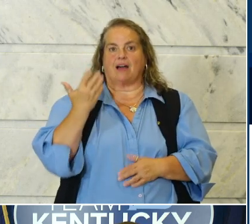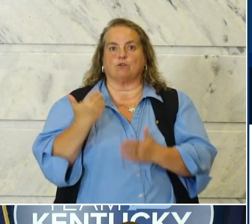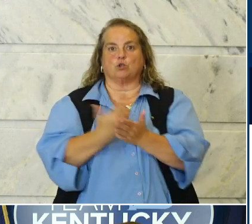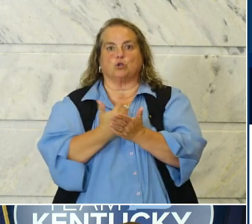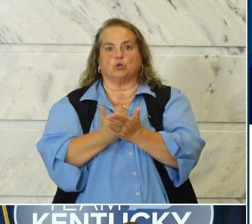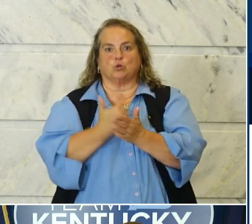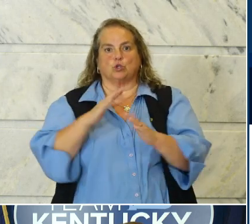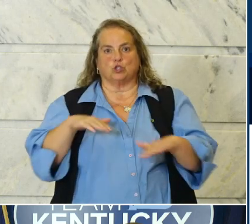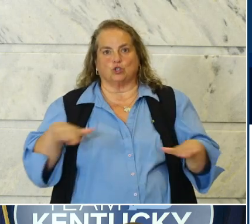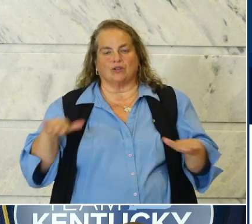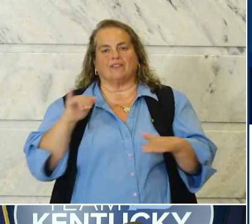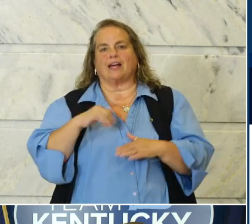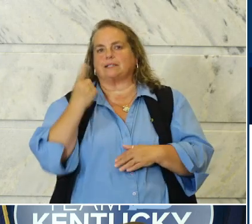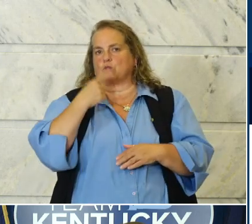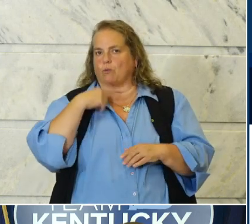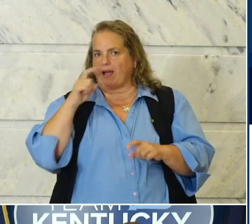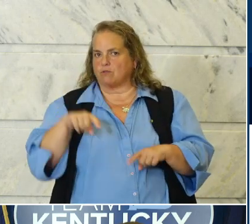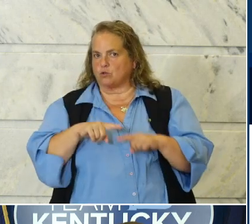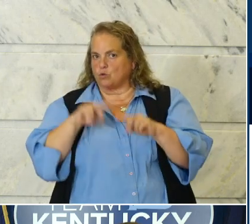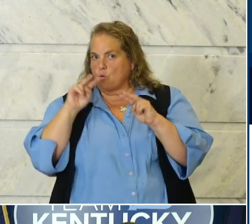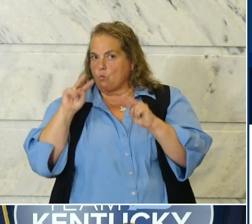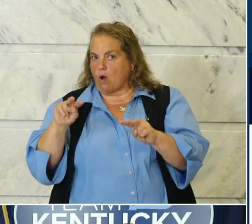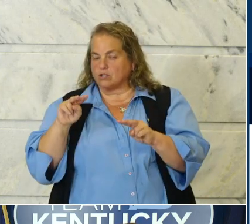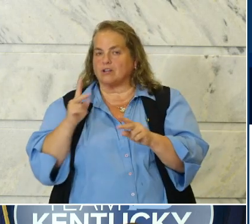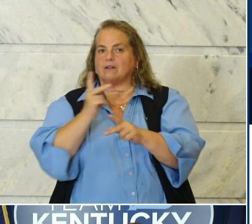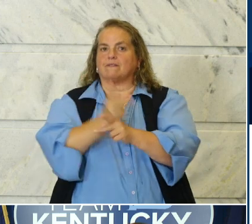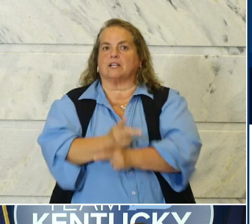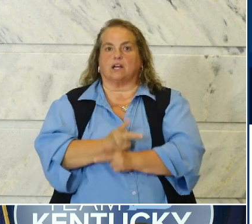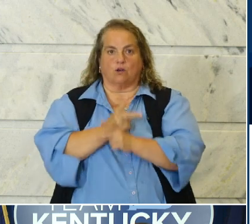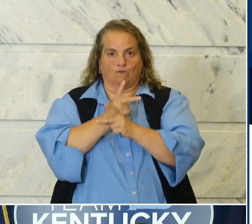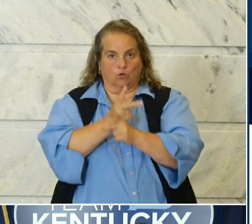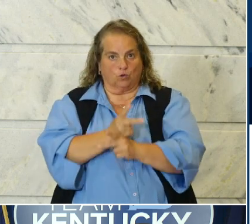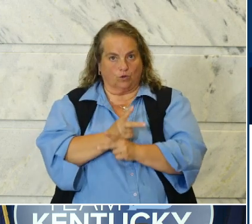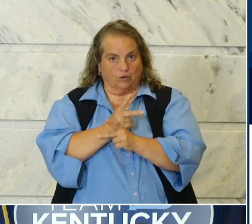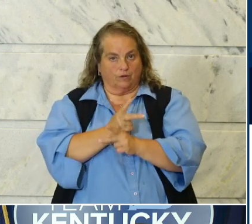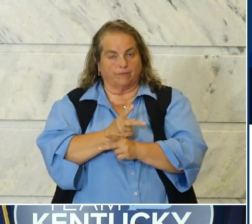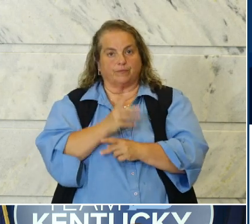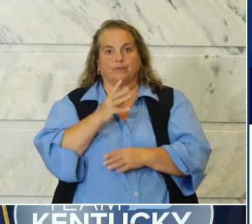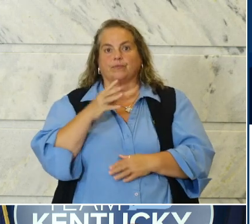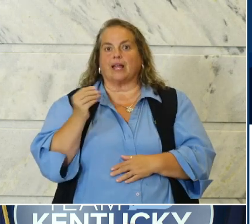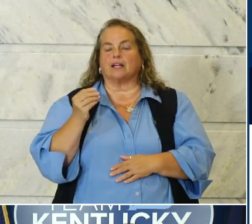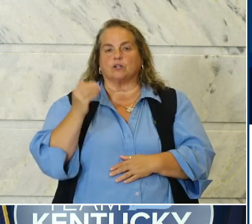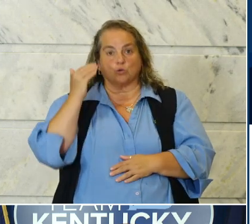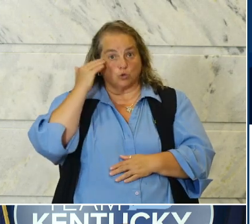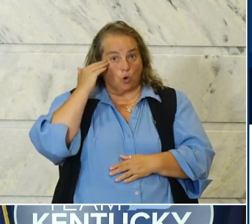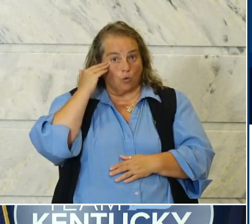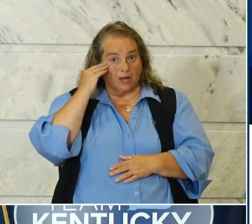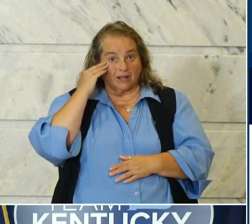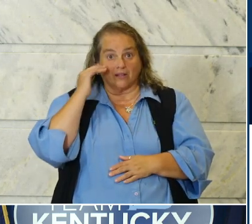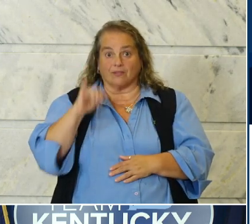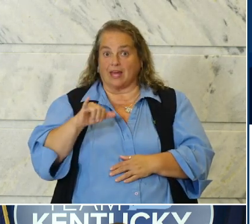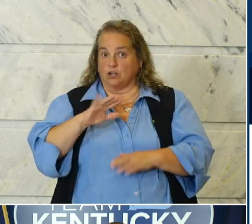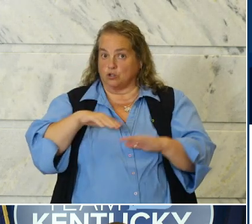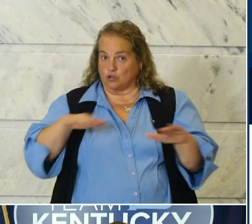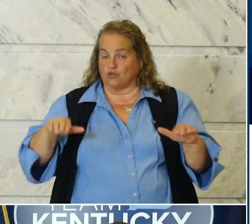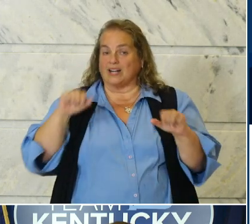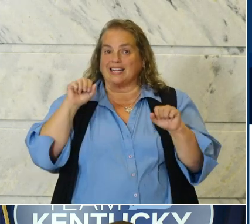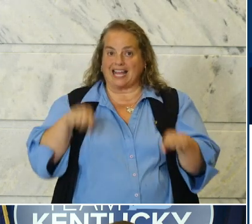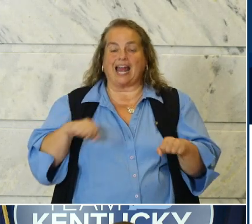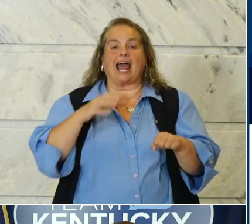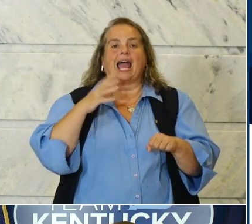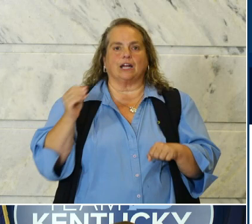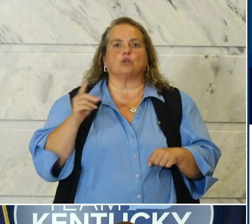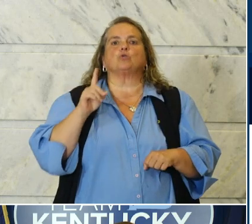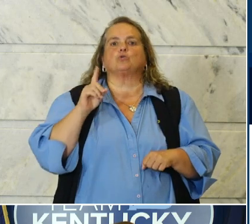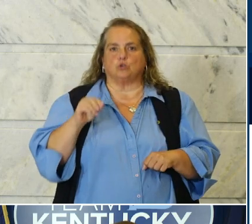This is something that we need to watch. We need to be very careful on, and knowing that kids can and do spread